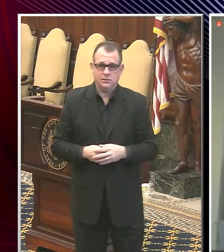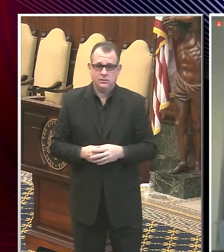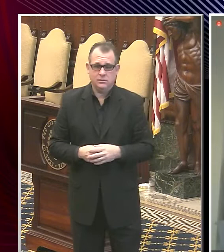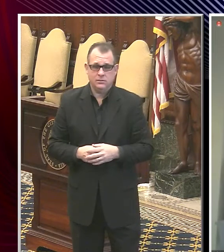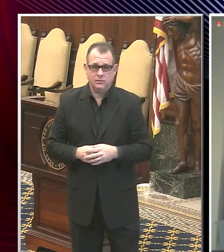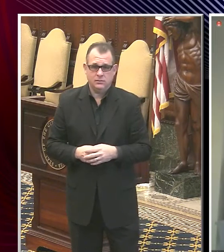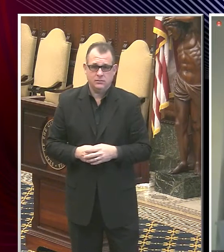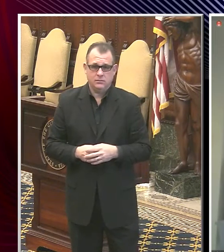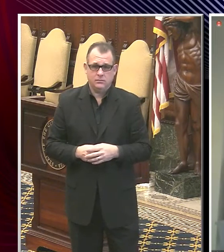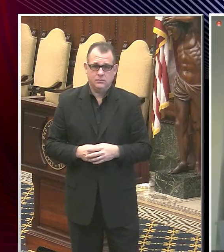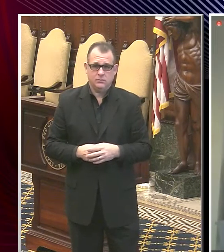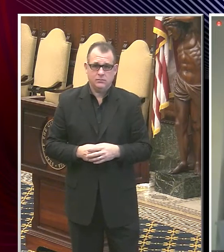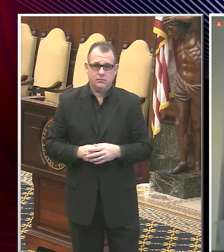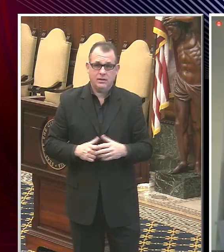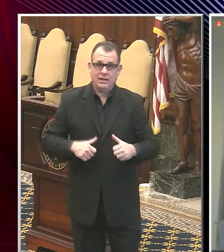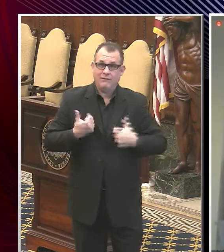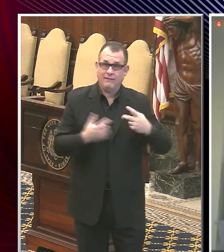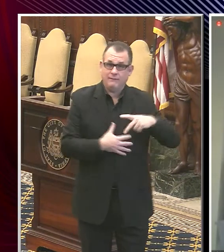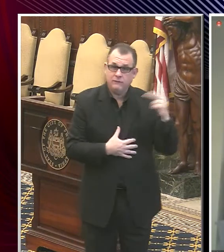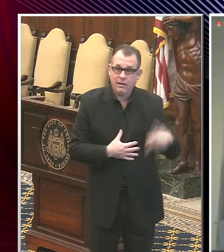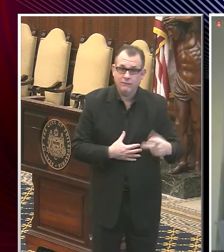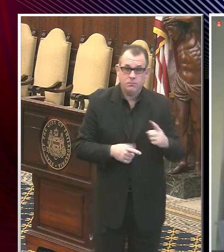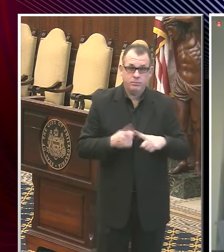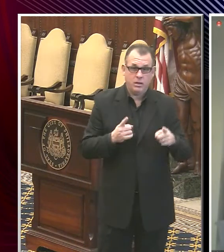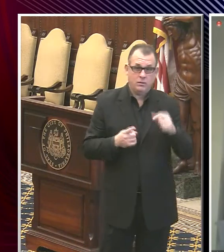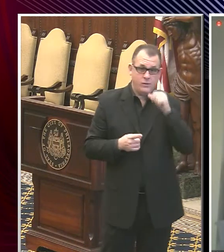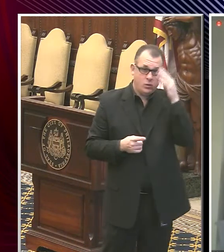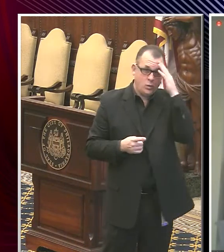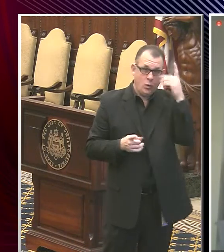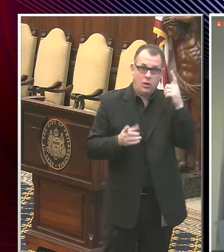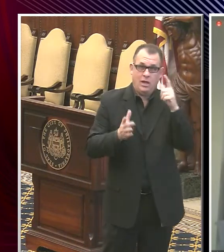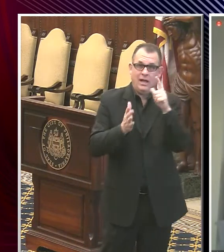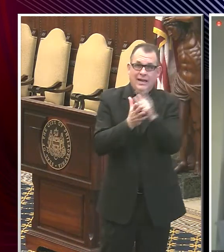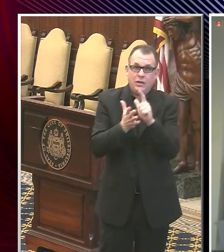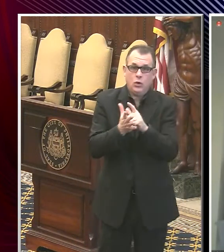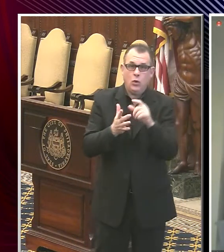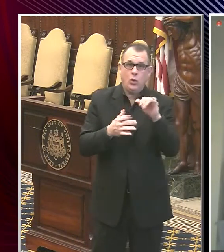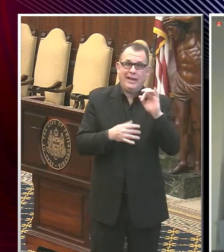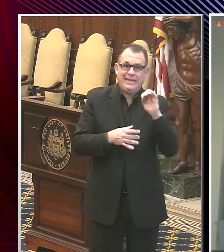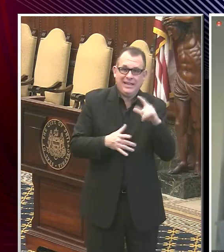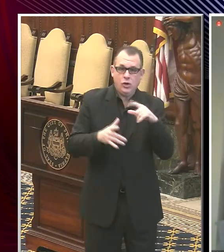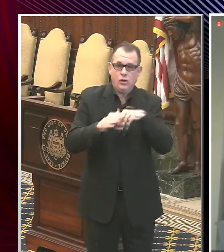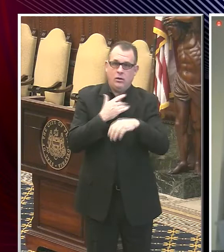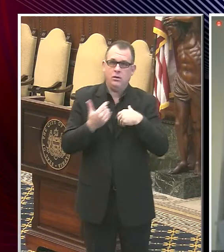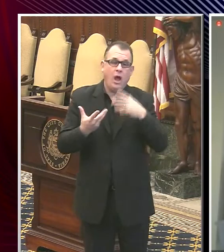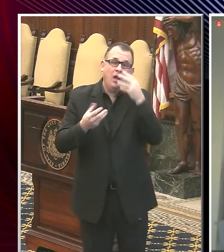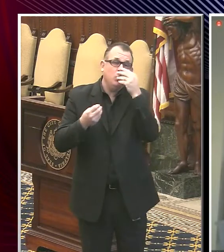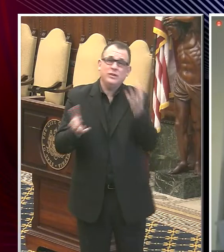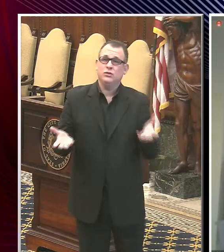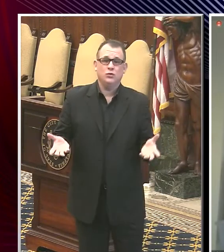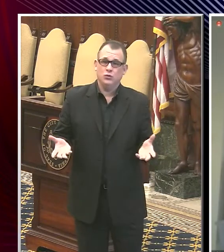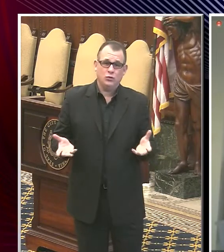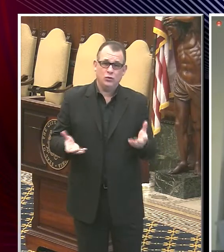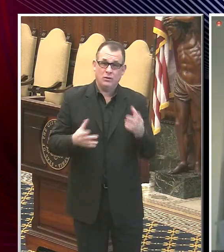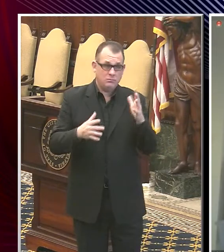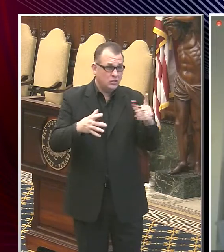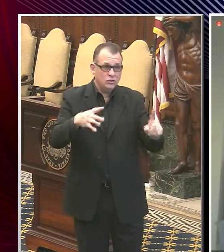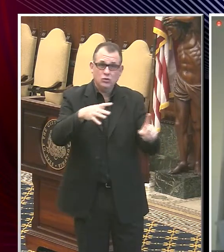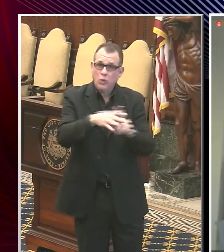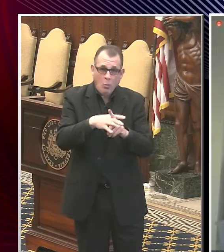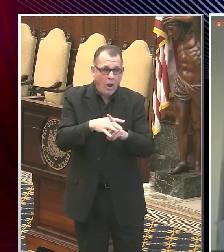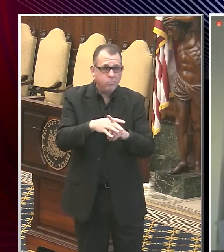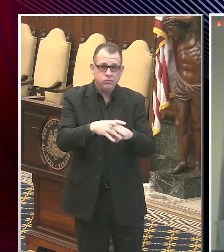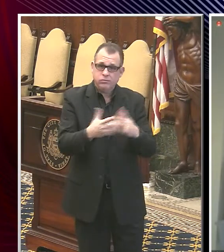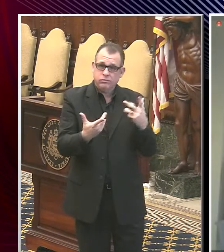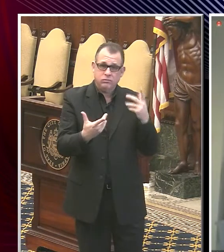they're a Philadelphia resident. We don't know that they're whether they are a legal immigrant or not. So we want to just dispel that fear. This